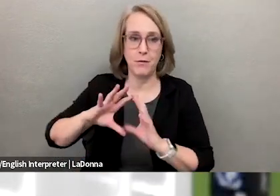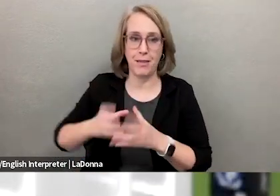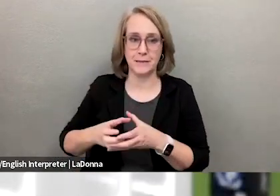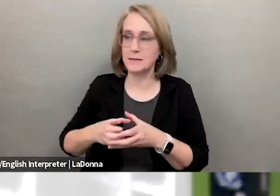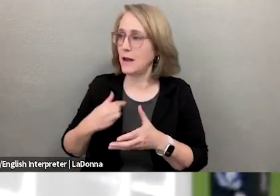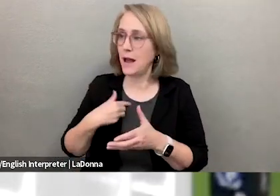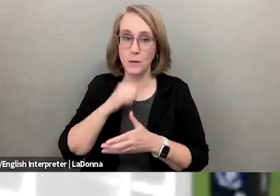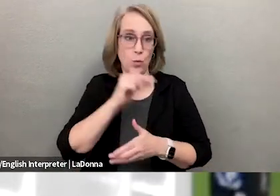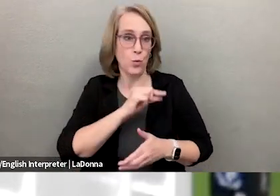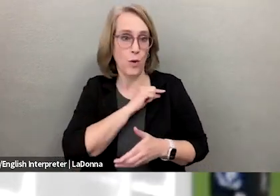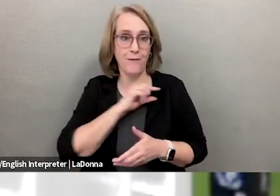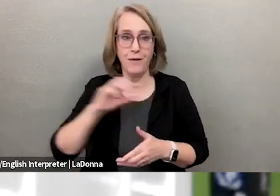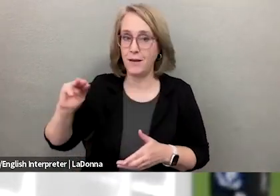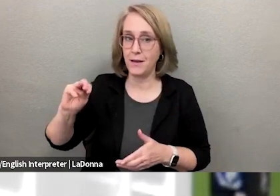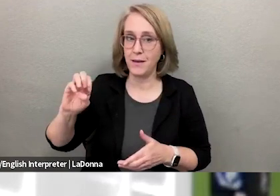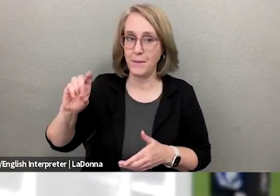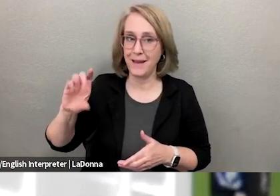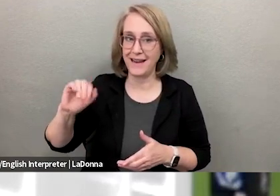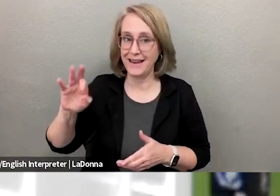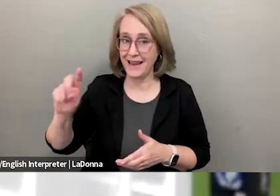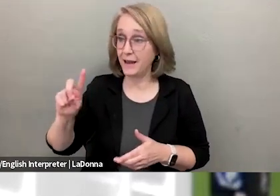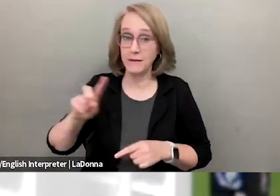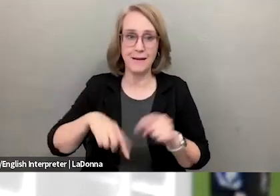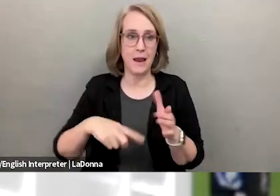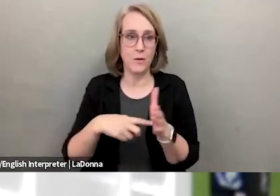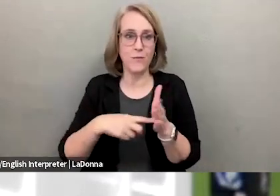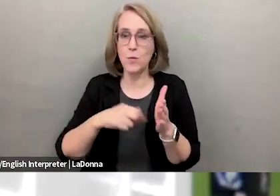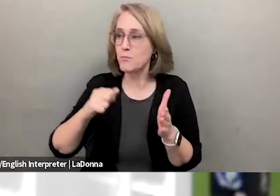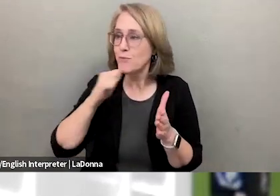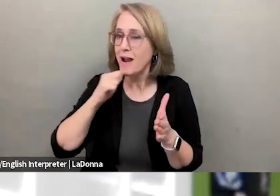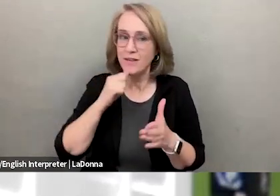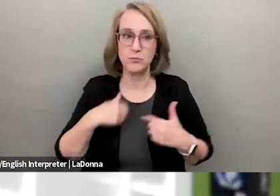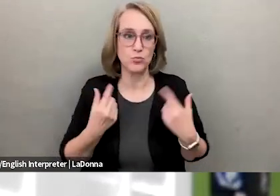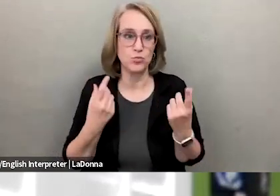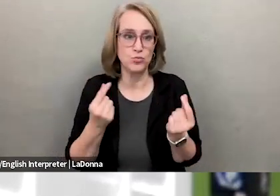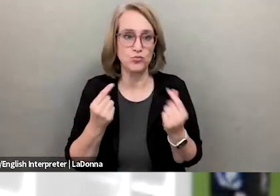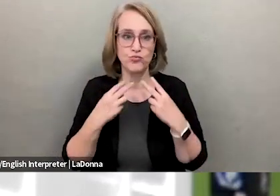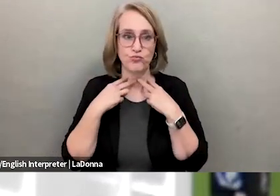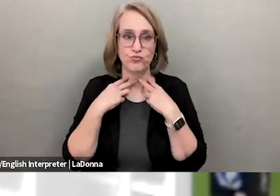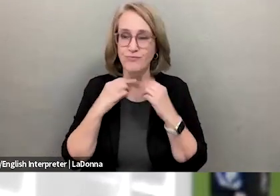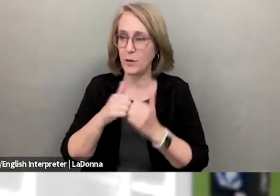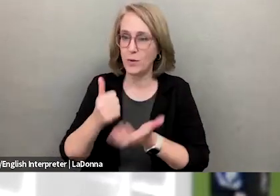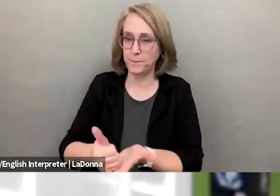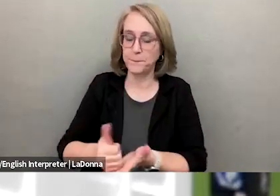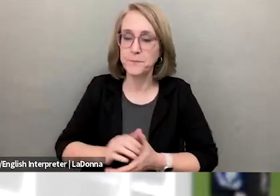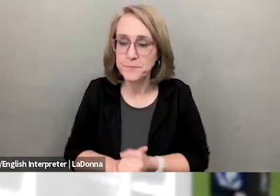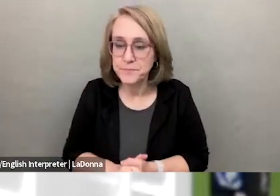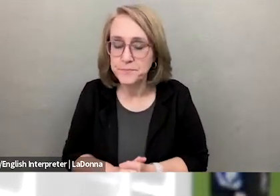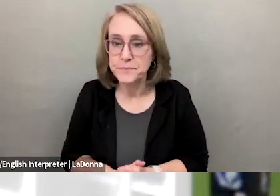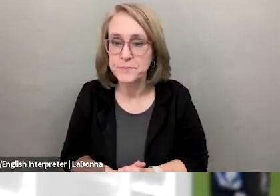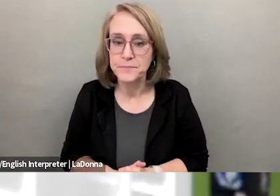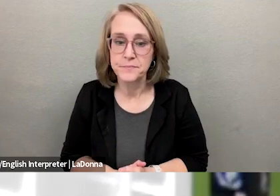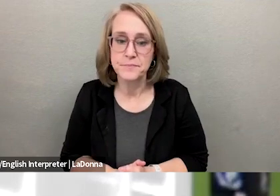for Medicaid and can't afford a private pay. So they really have no options. Where do they go, or how do we help them out?